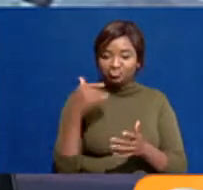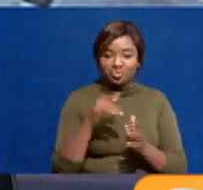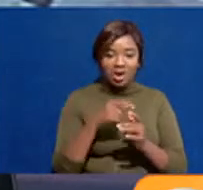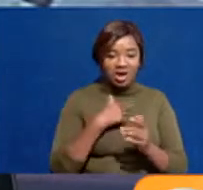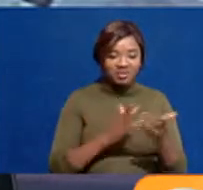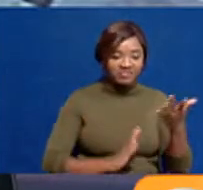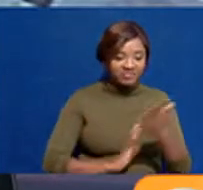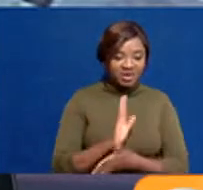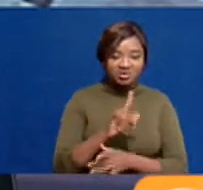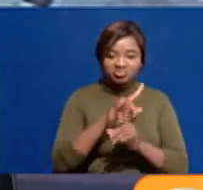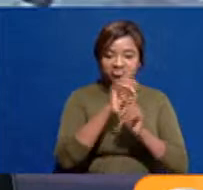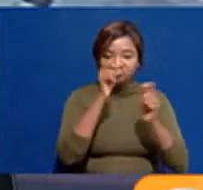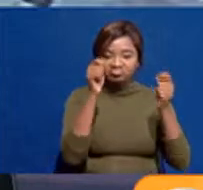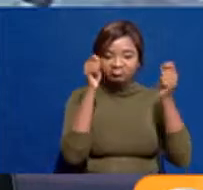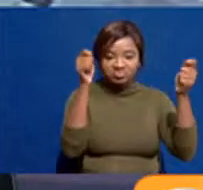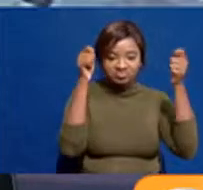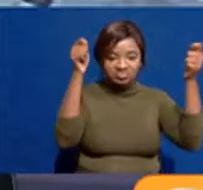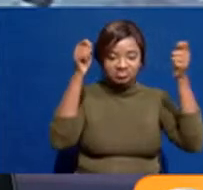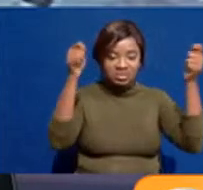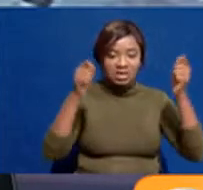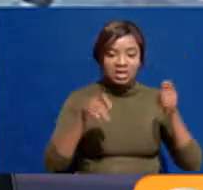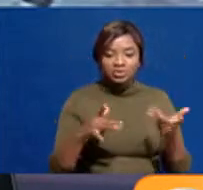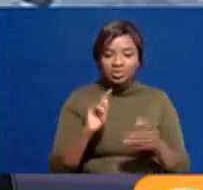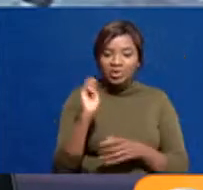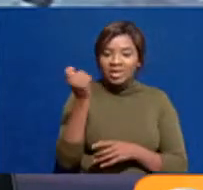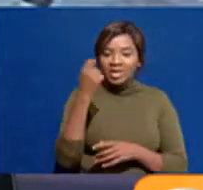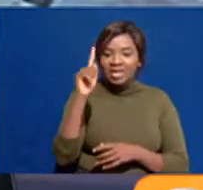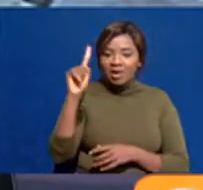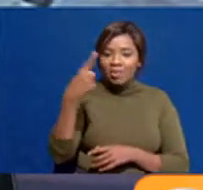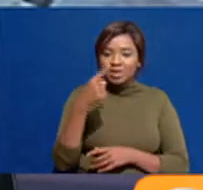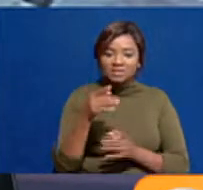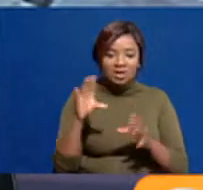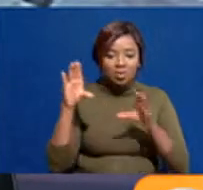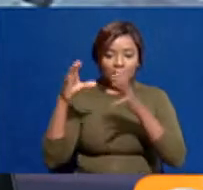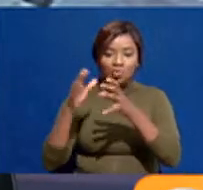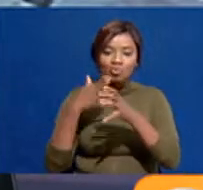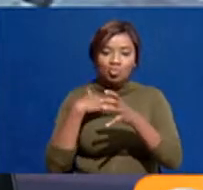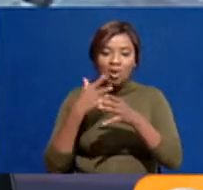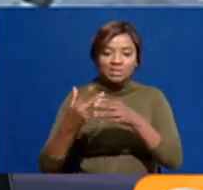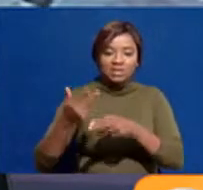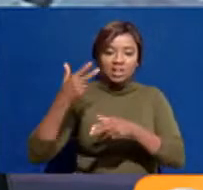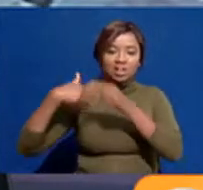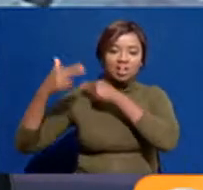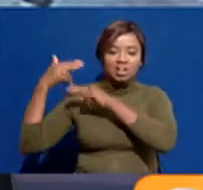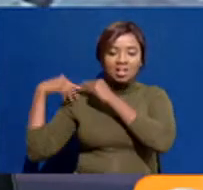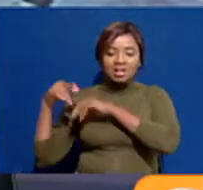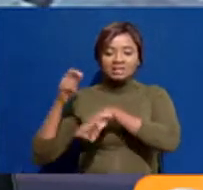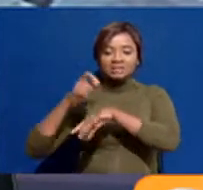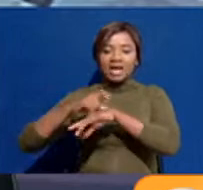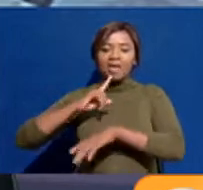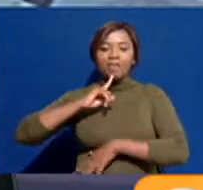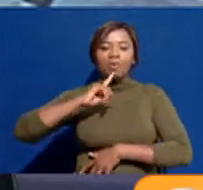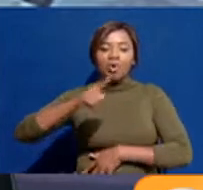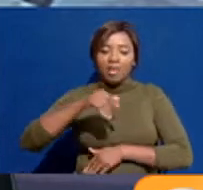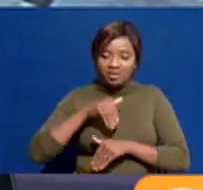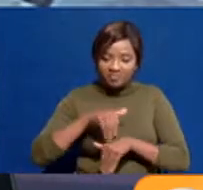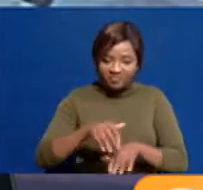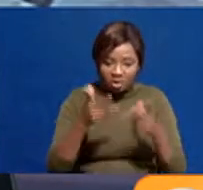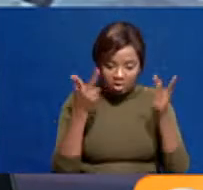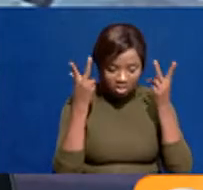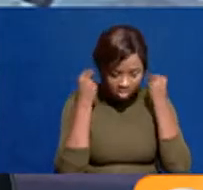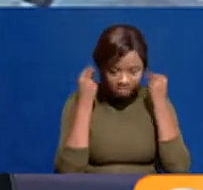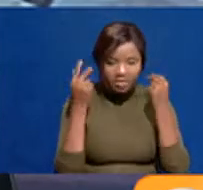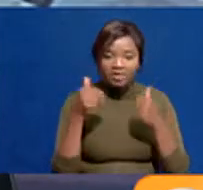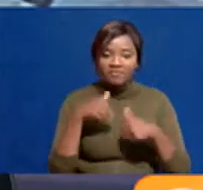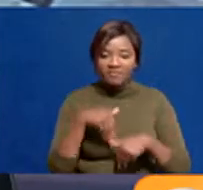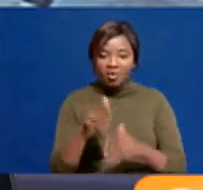Kenya Kwanza administration is trying to do is trying to take us back to the dictator period. These are areas, these are